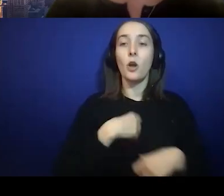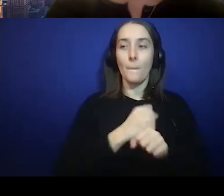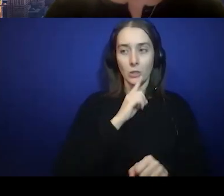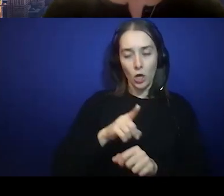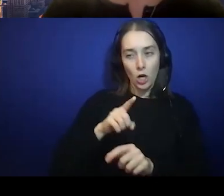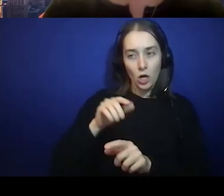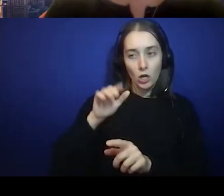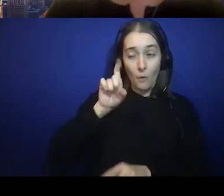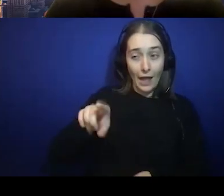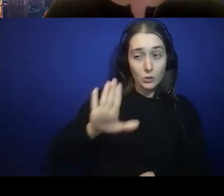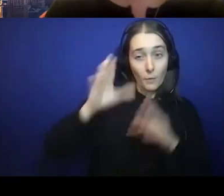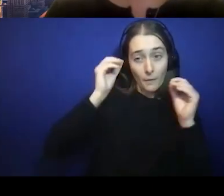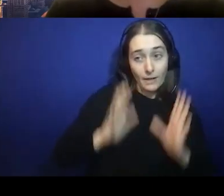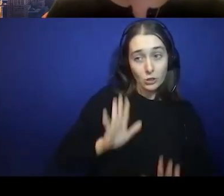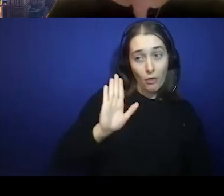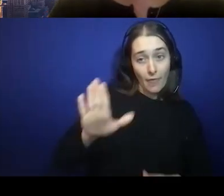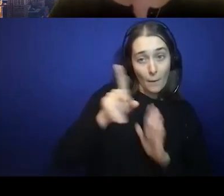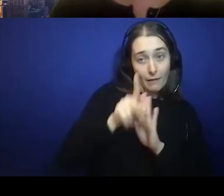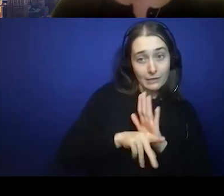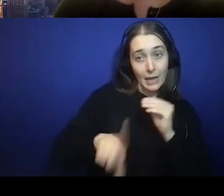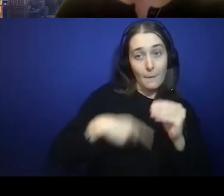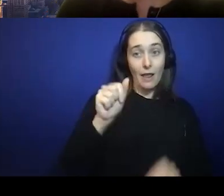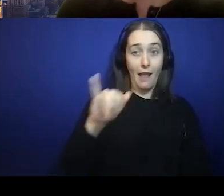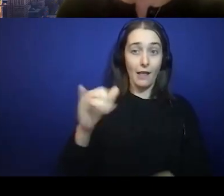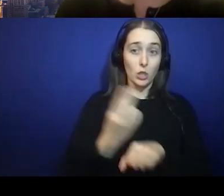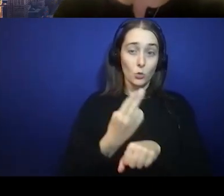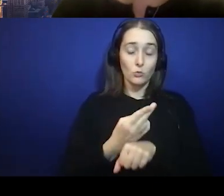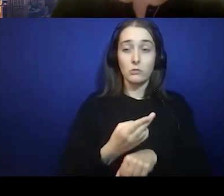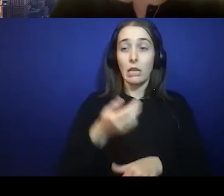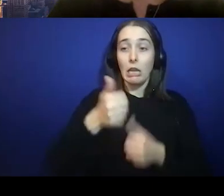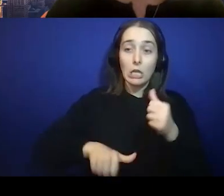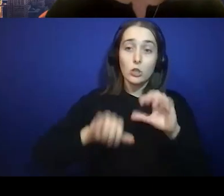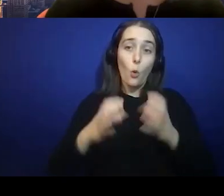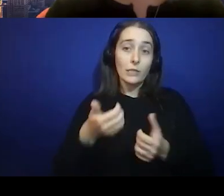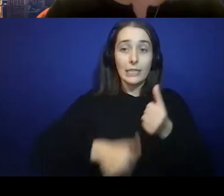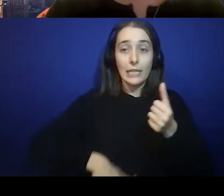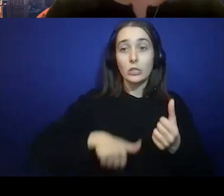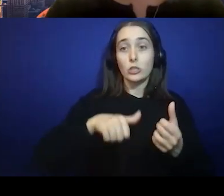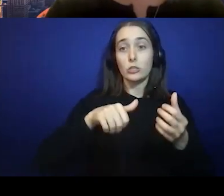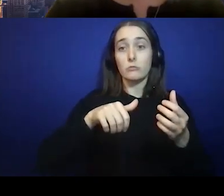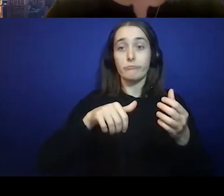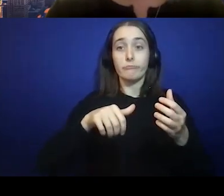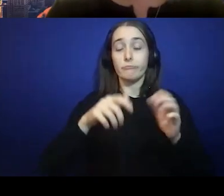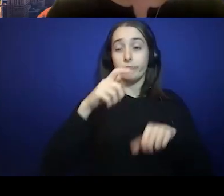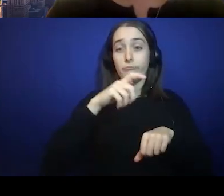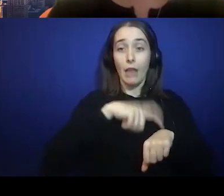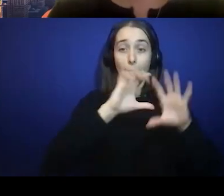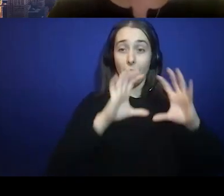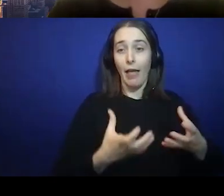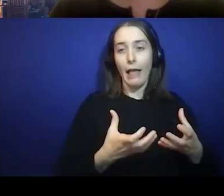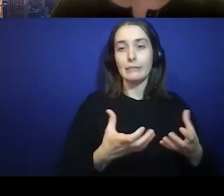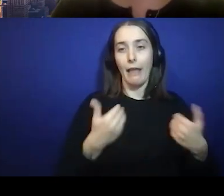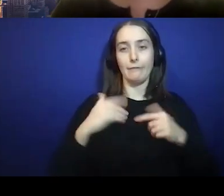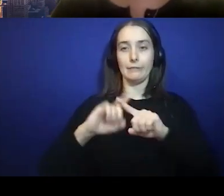policies on AI use. It could be different in each course, in each section. Unless your instructors give you explicit permission